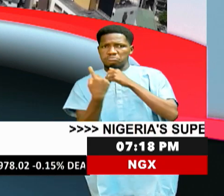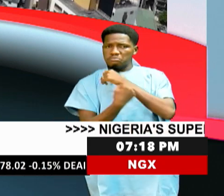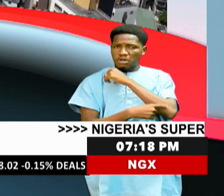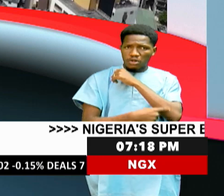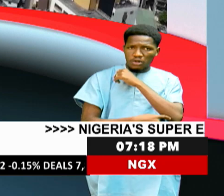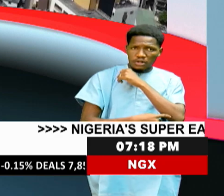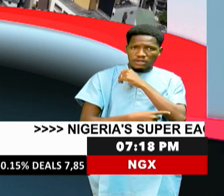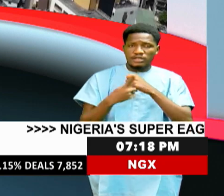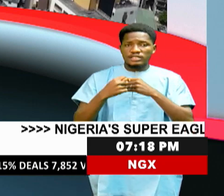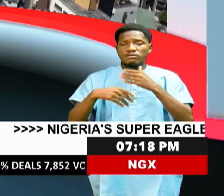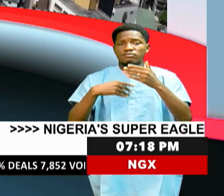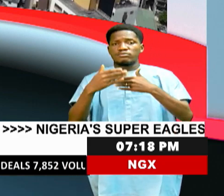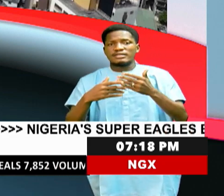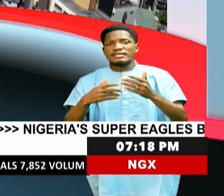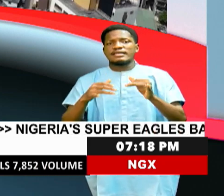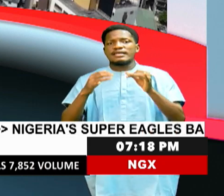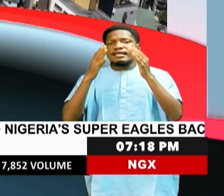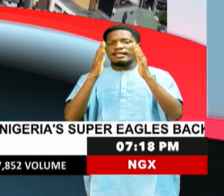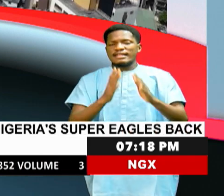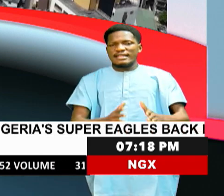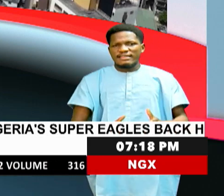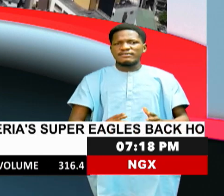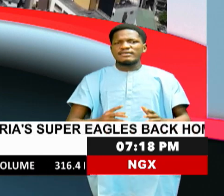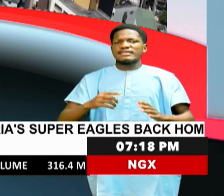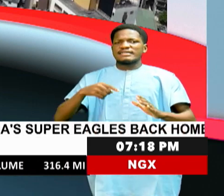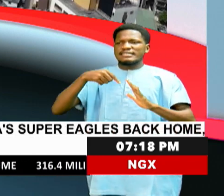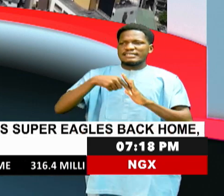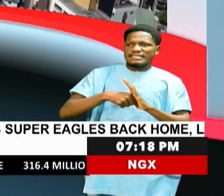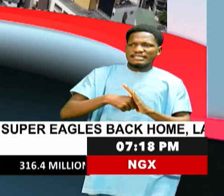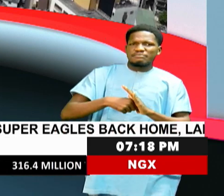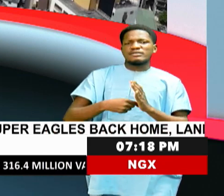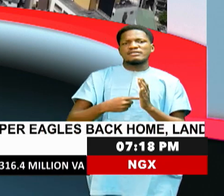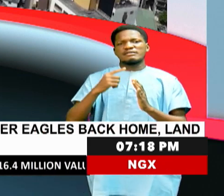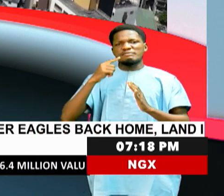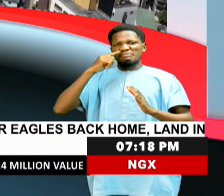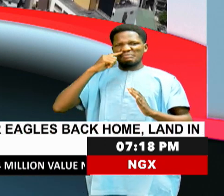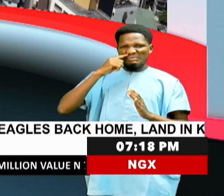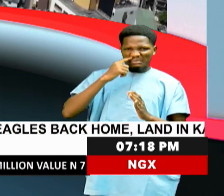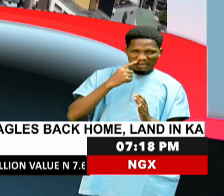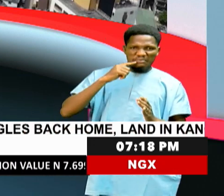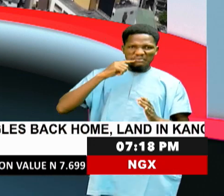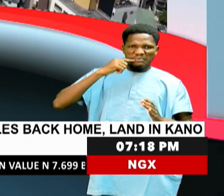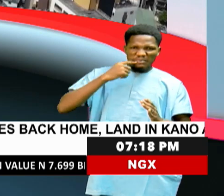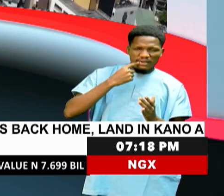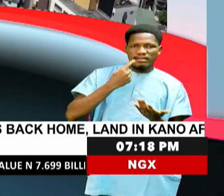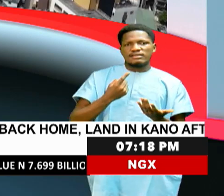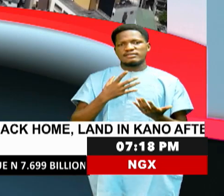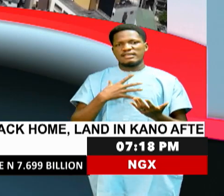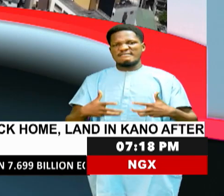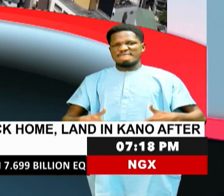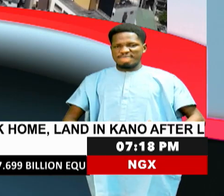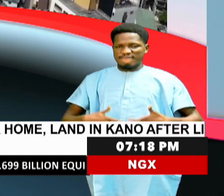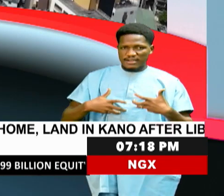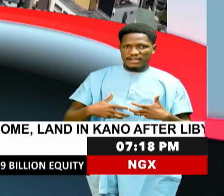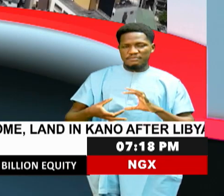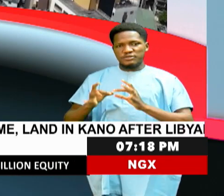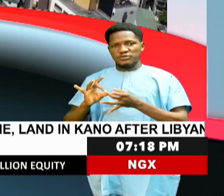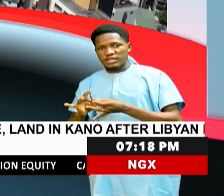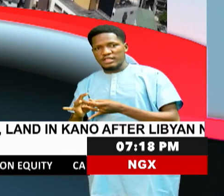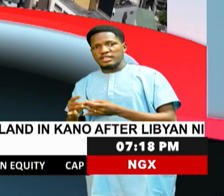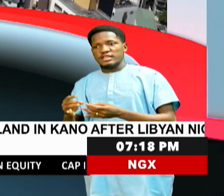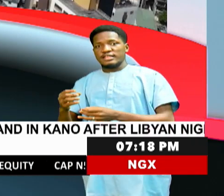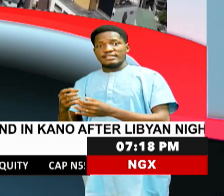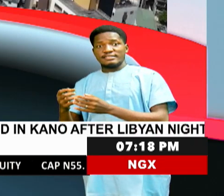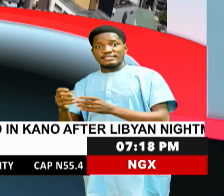a deep-seated sense of bitterness and animosity between the offender and victims of the crime. This approach of